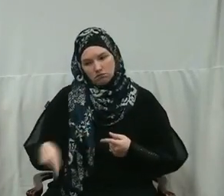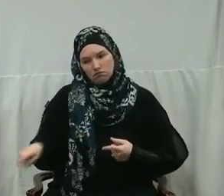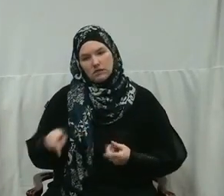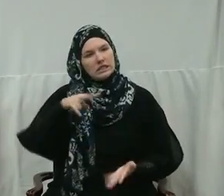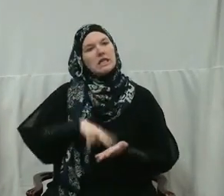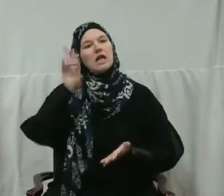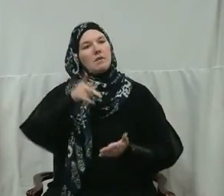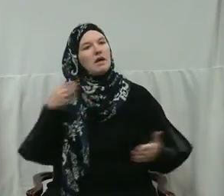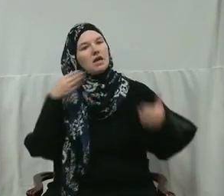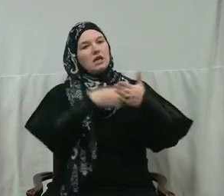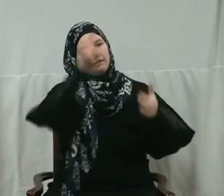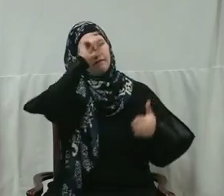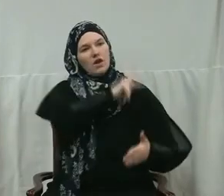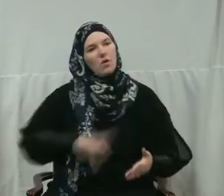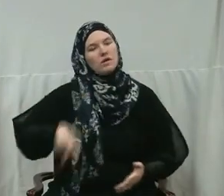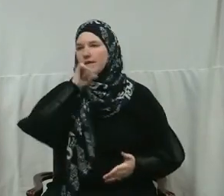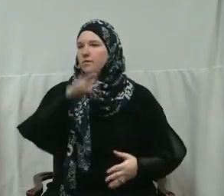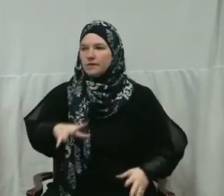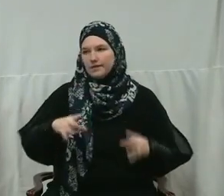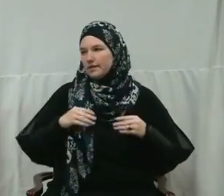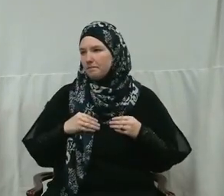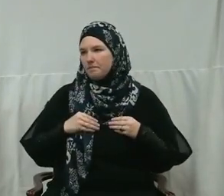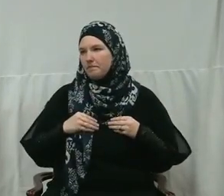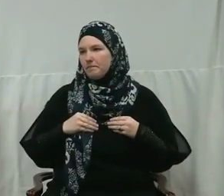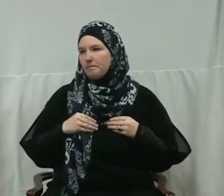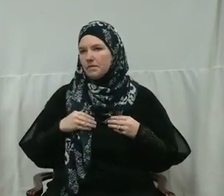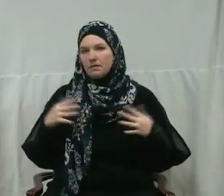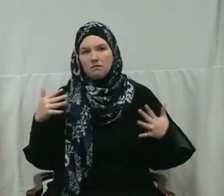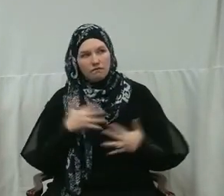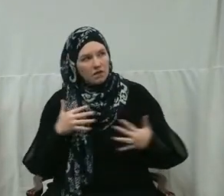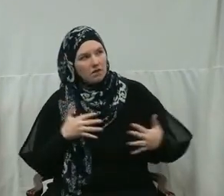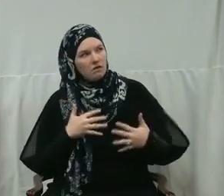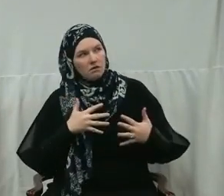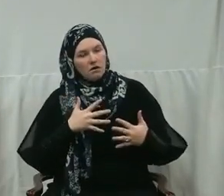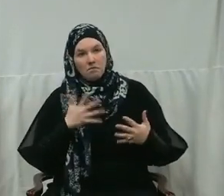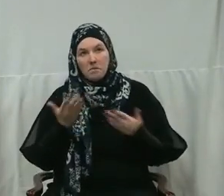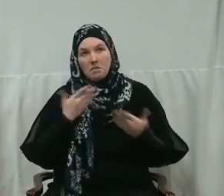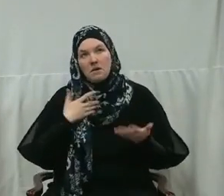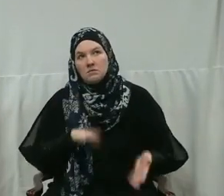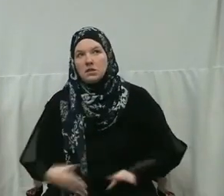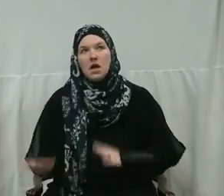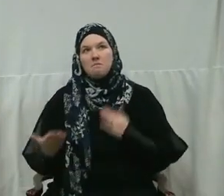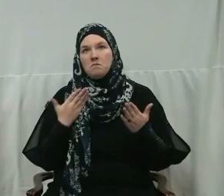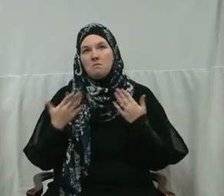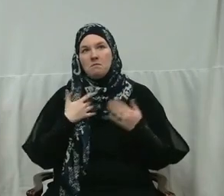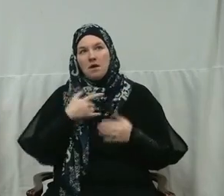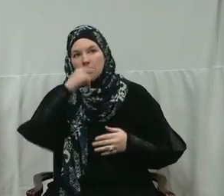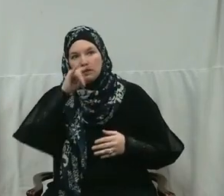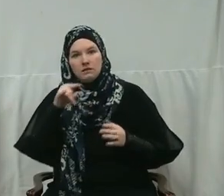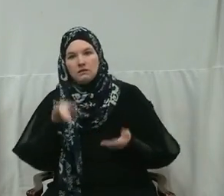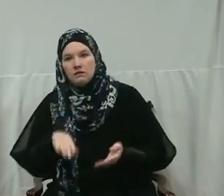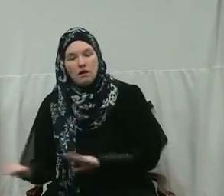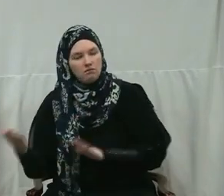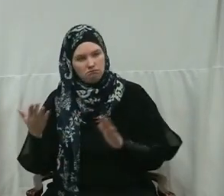Pharaoh and not to accept the fear campaign that he spread around their